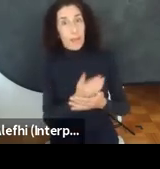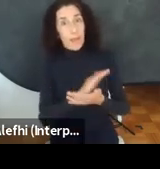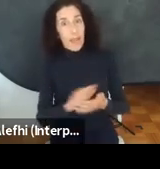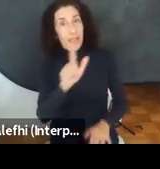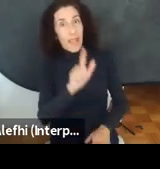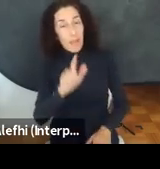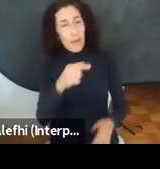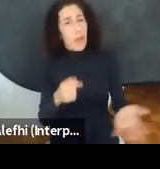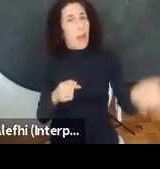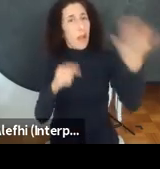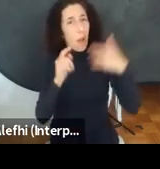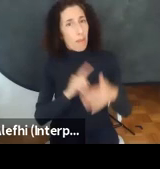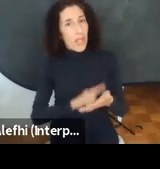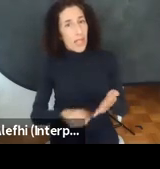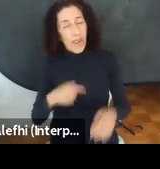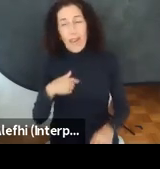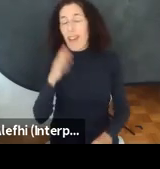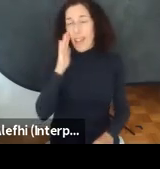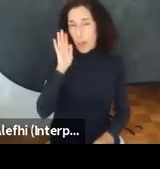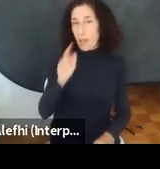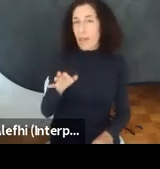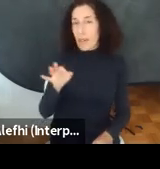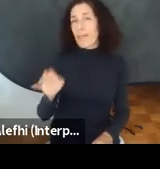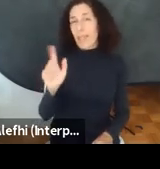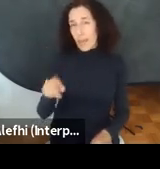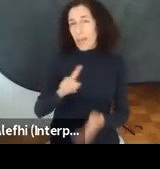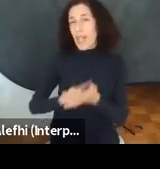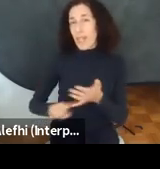there. Yeah. And Donna, what about you? What would you say?